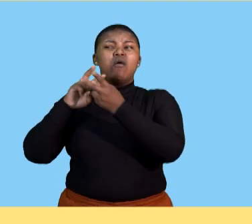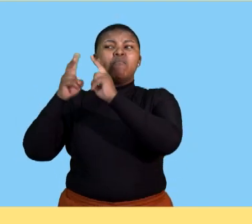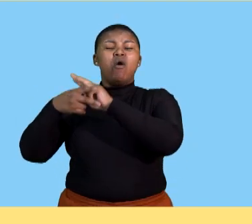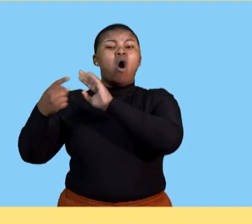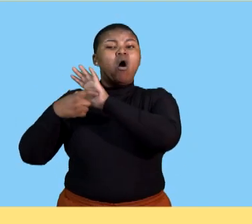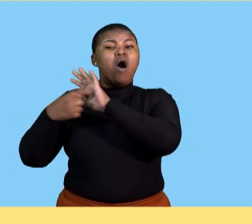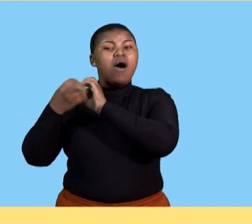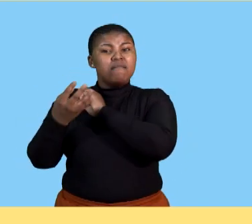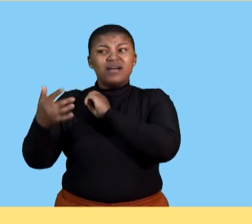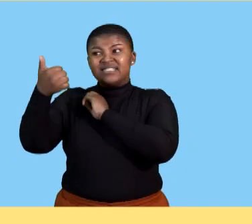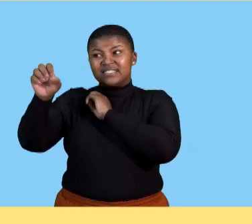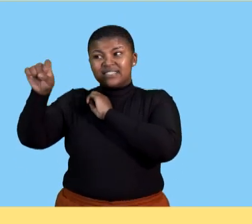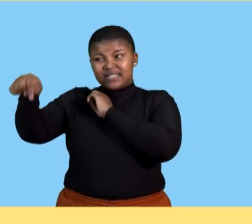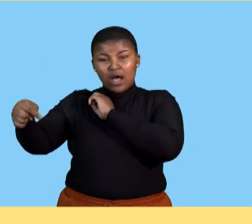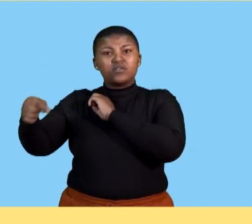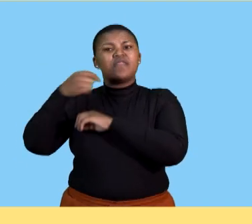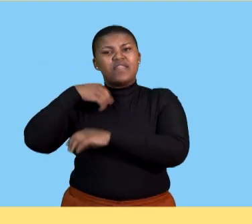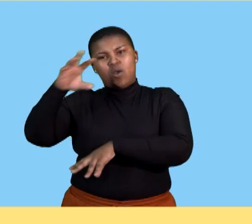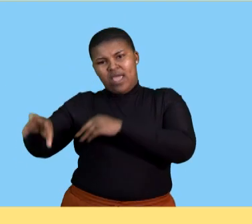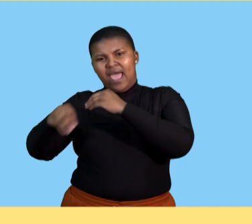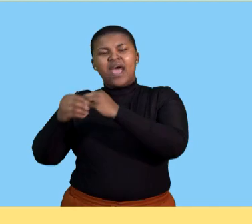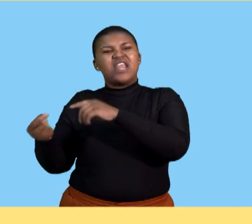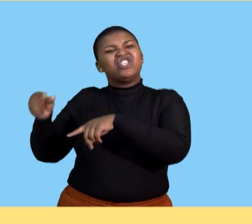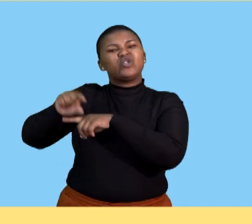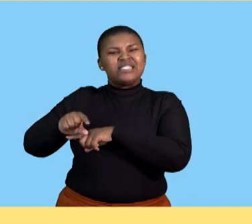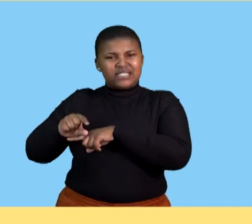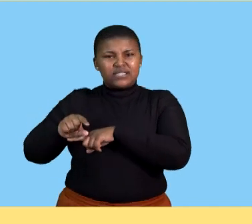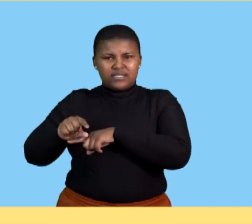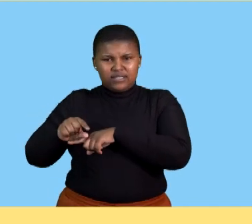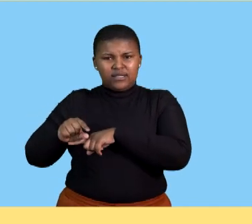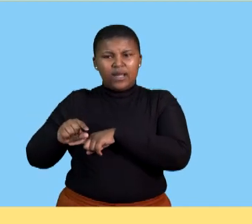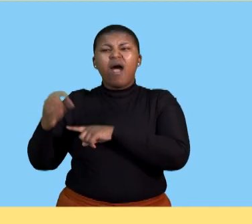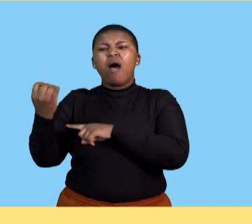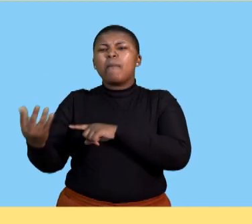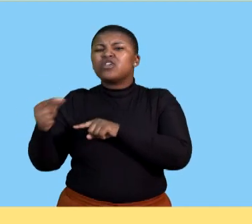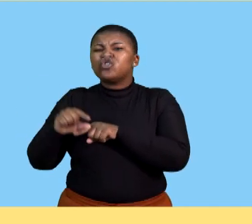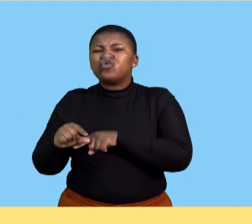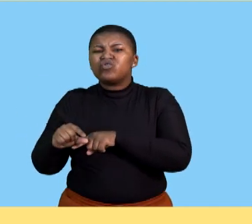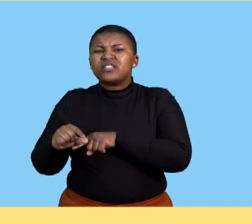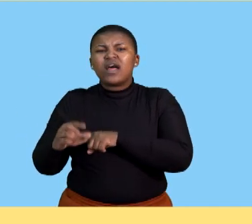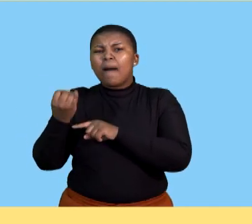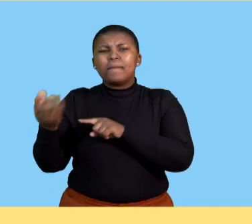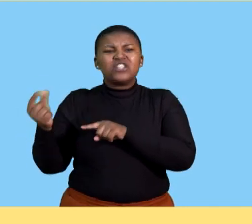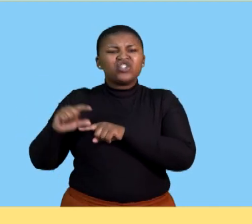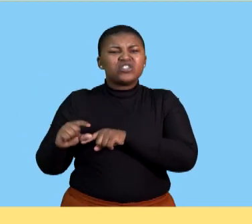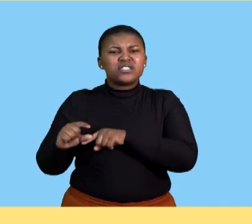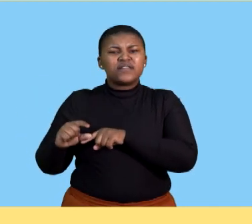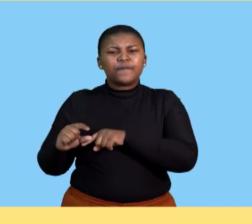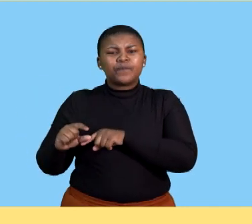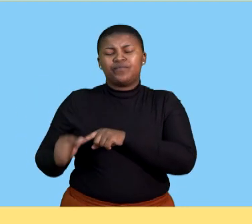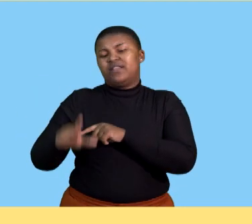60,000. Then we'll add our interest. How much was our